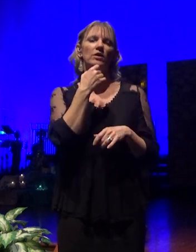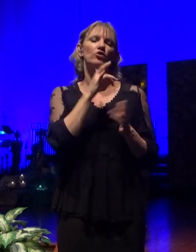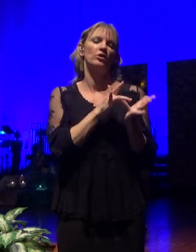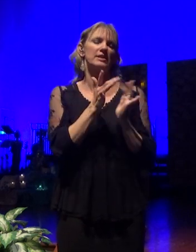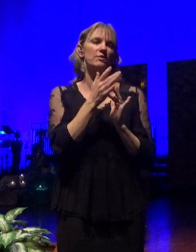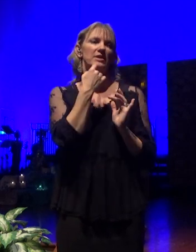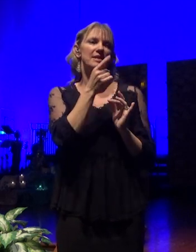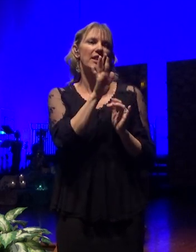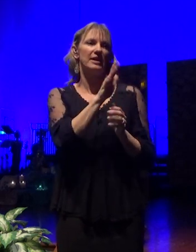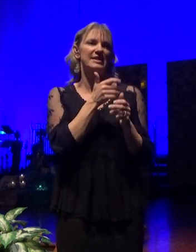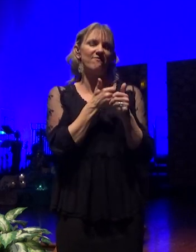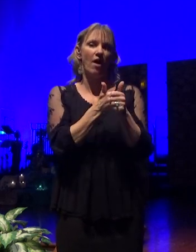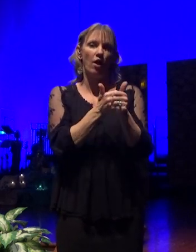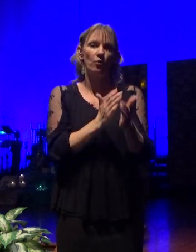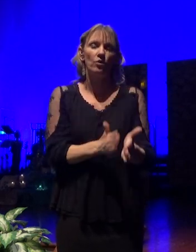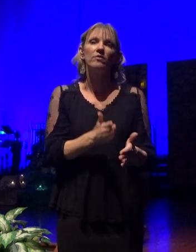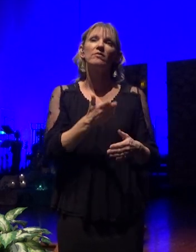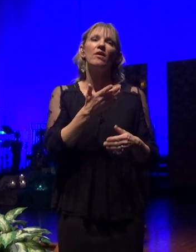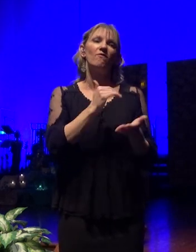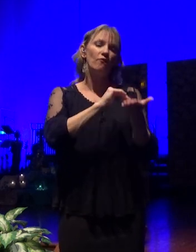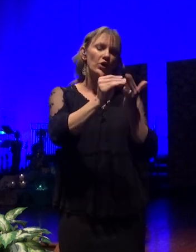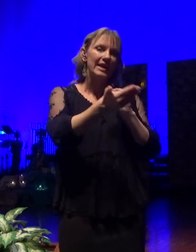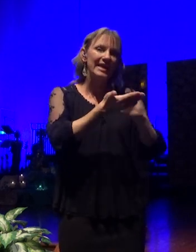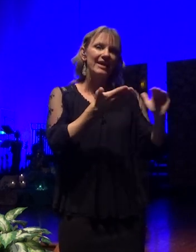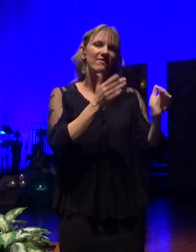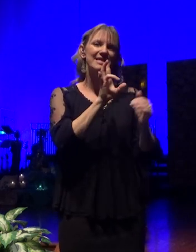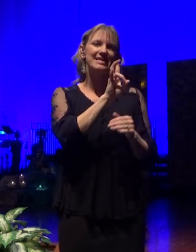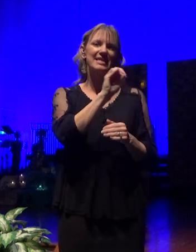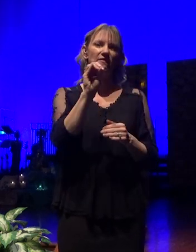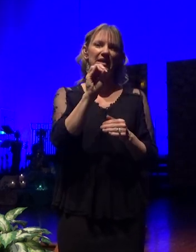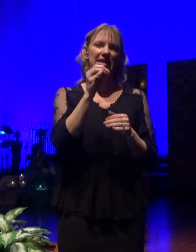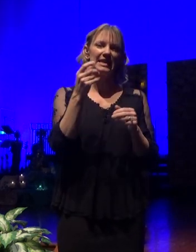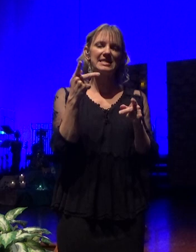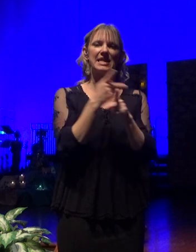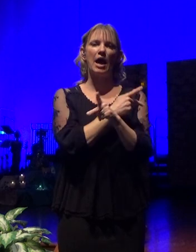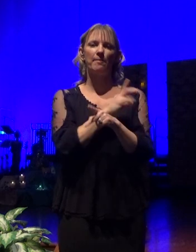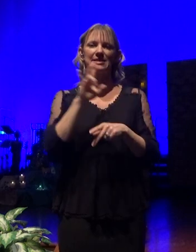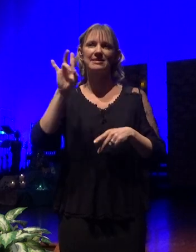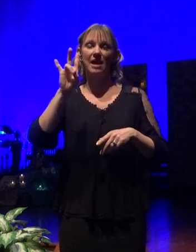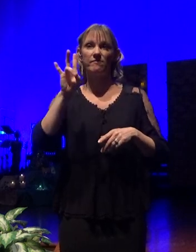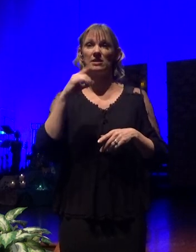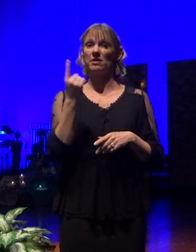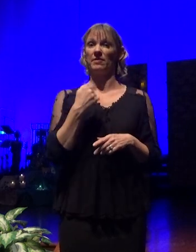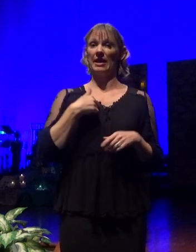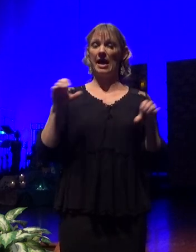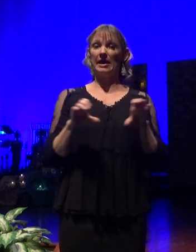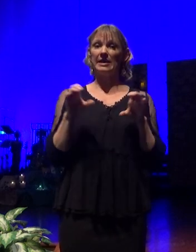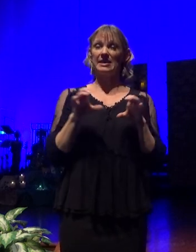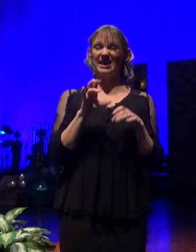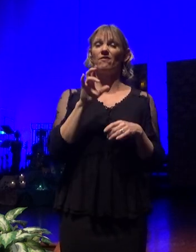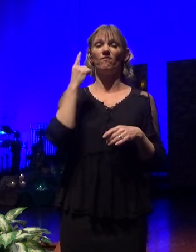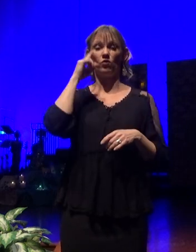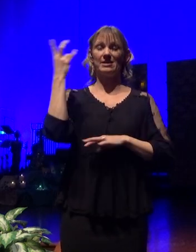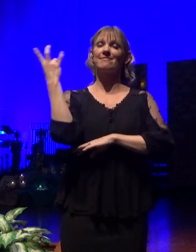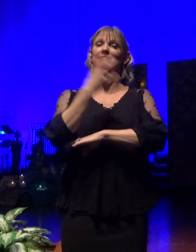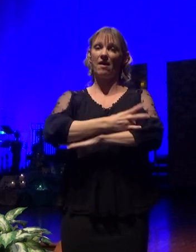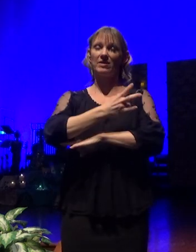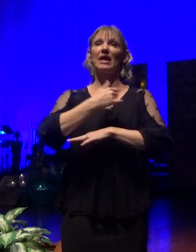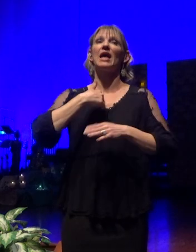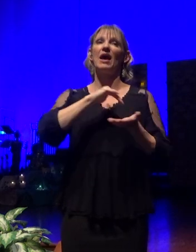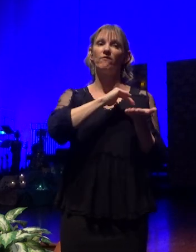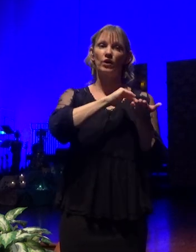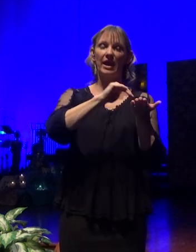followers to forgive 70 times 7. One of the things that I did was for 7 days, I